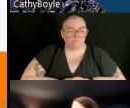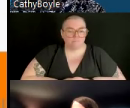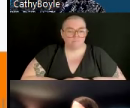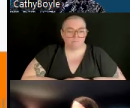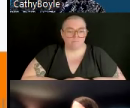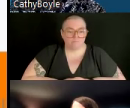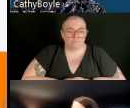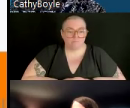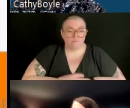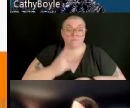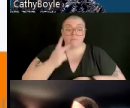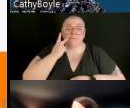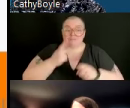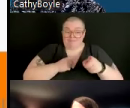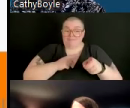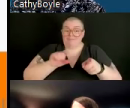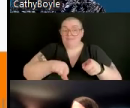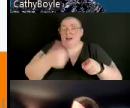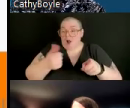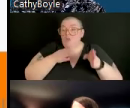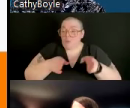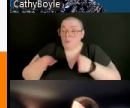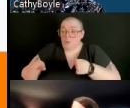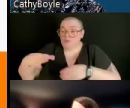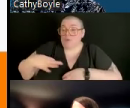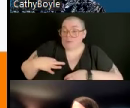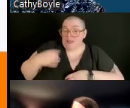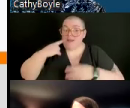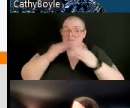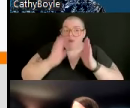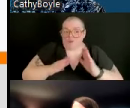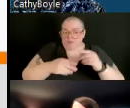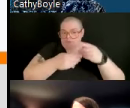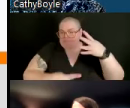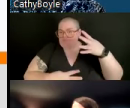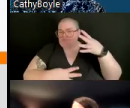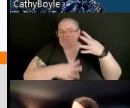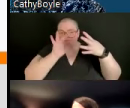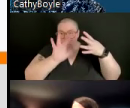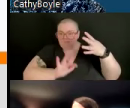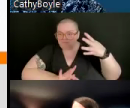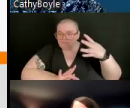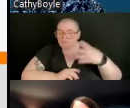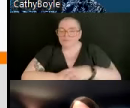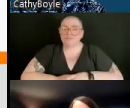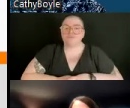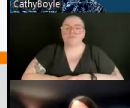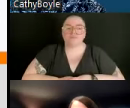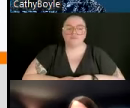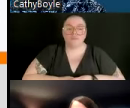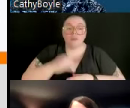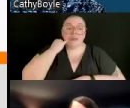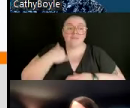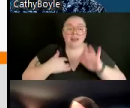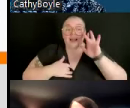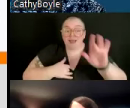And you can see we've got something right here called Other Ways to Apply for Housing. And if I start